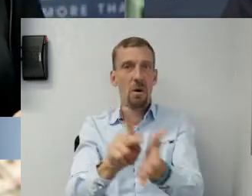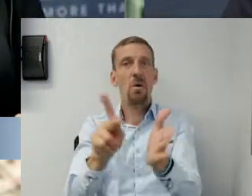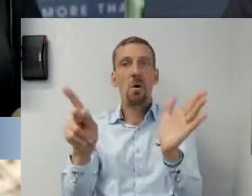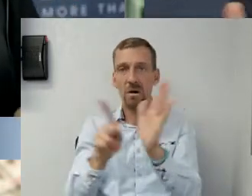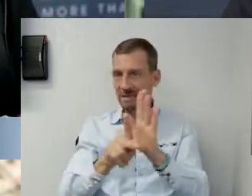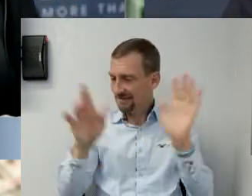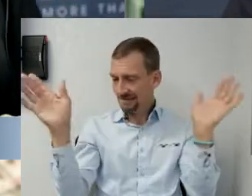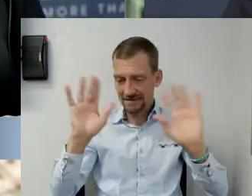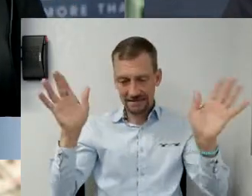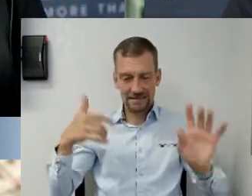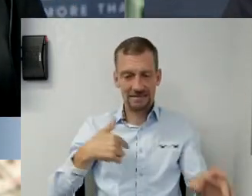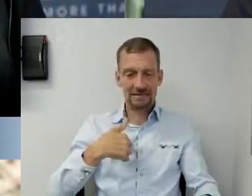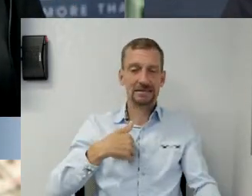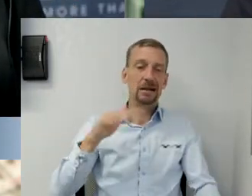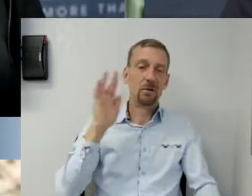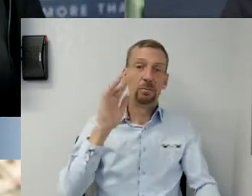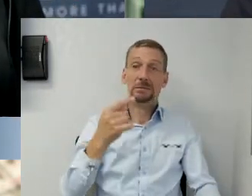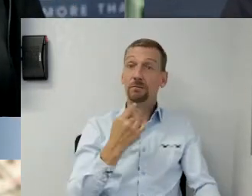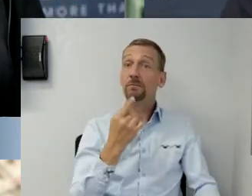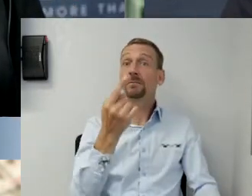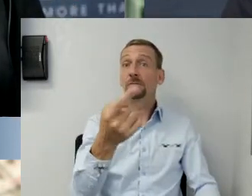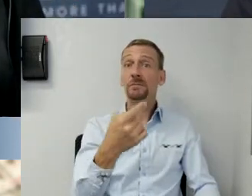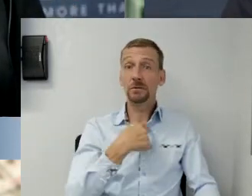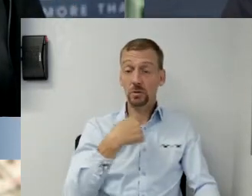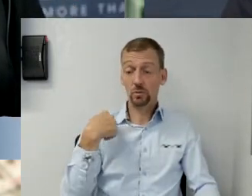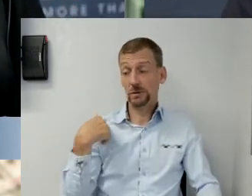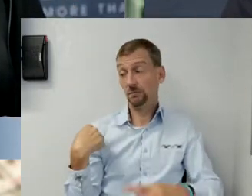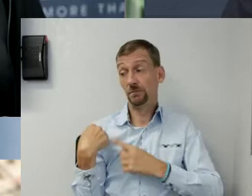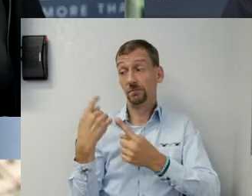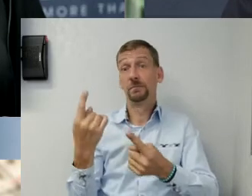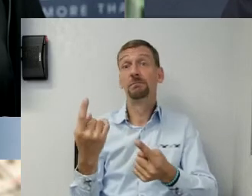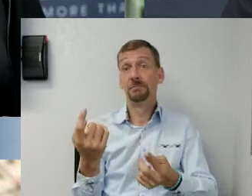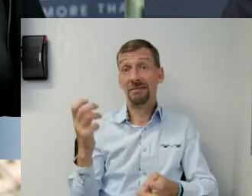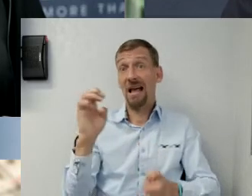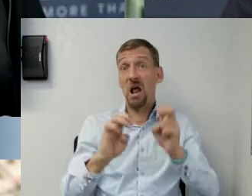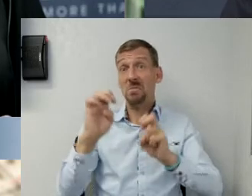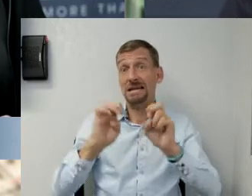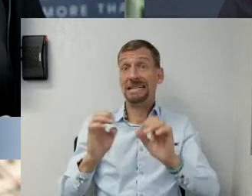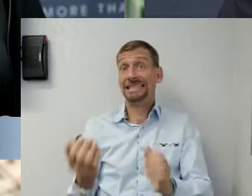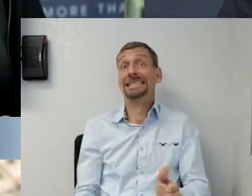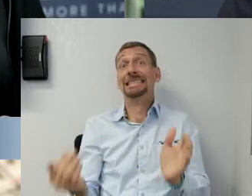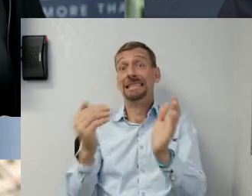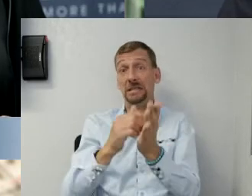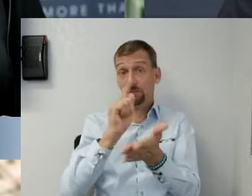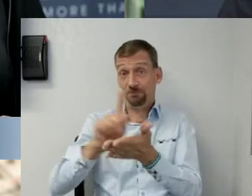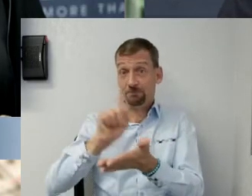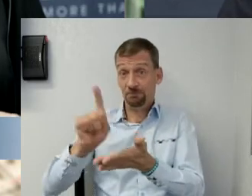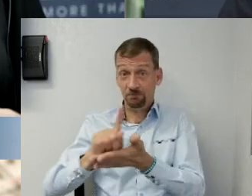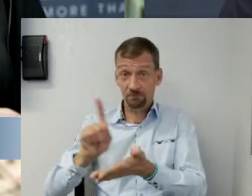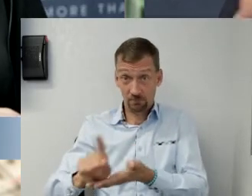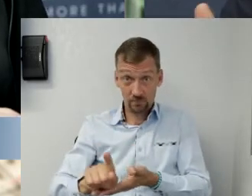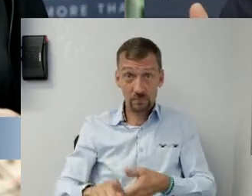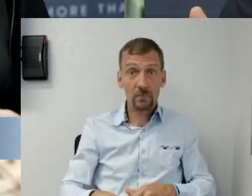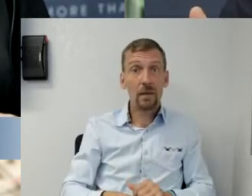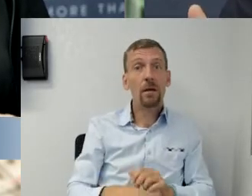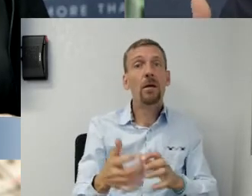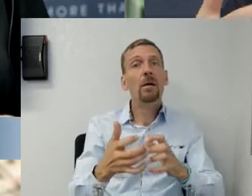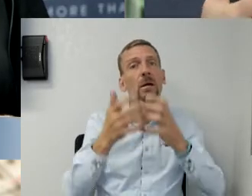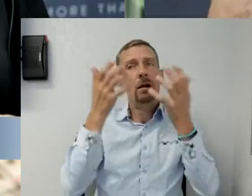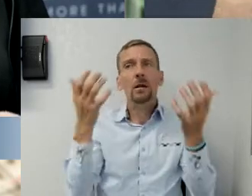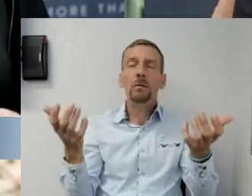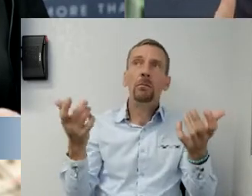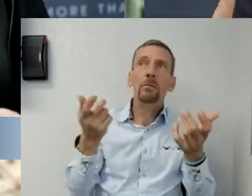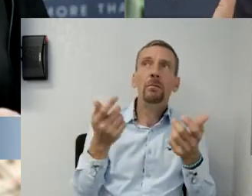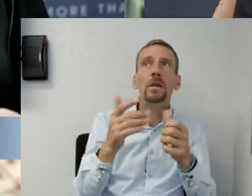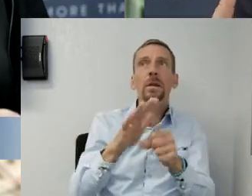in place. I will tell you, we reevaluate it every week. There's a lot of